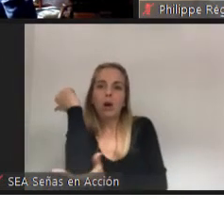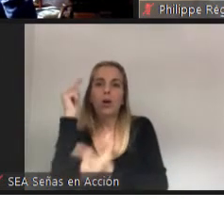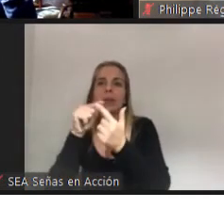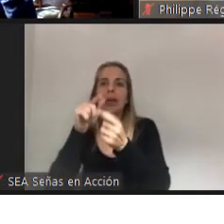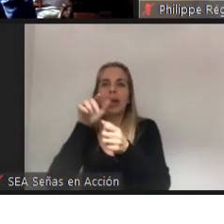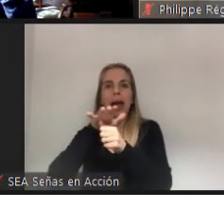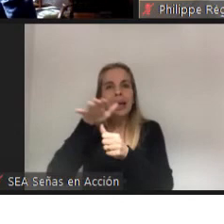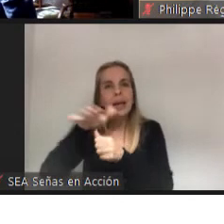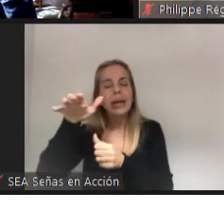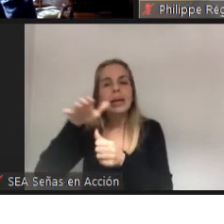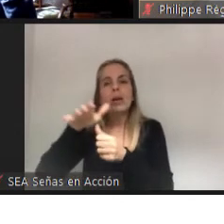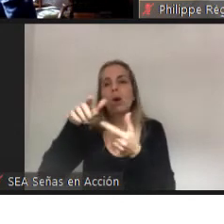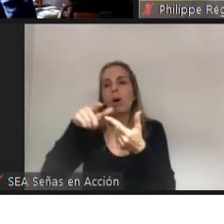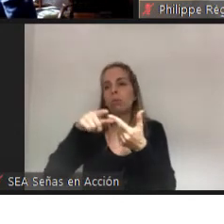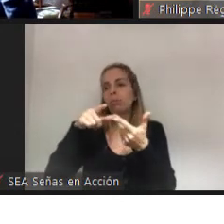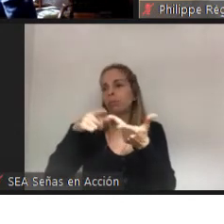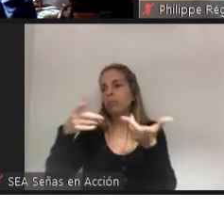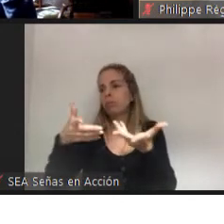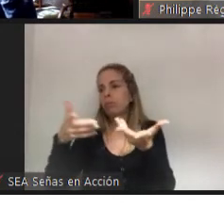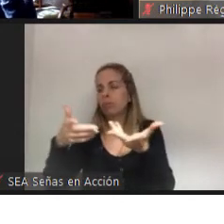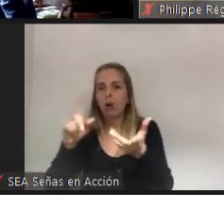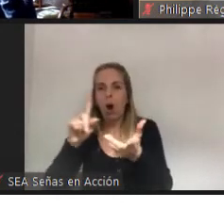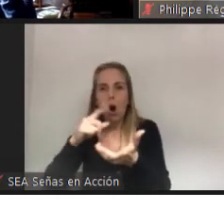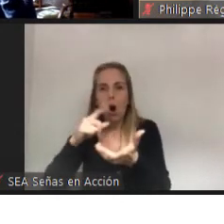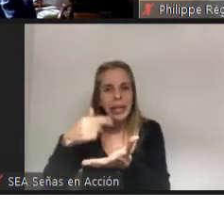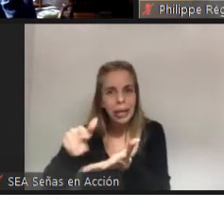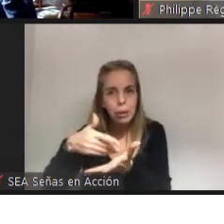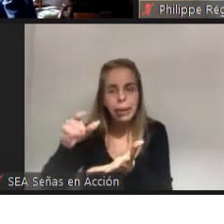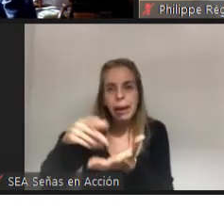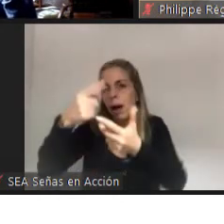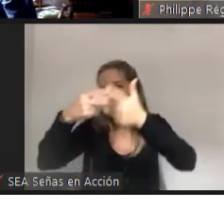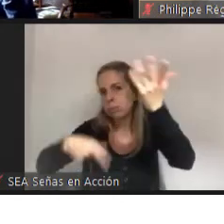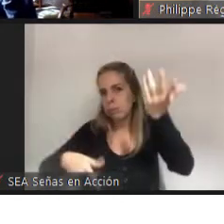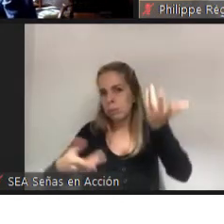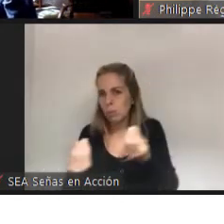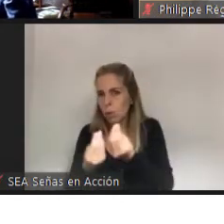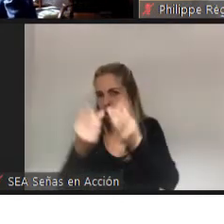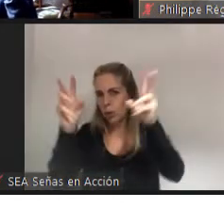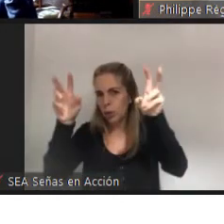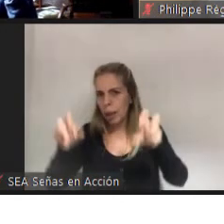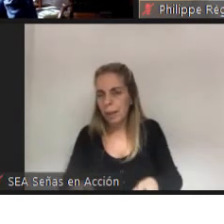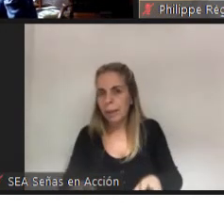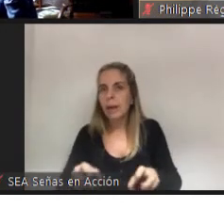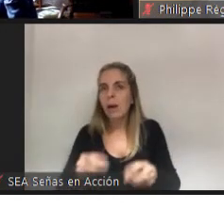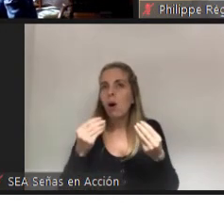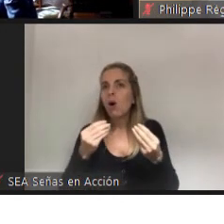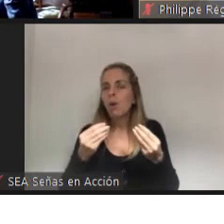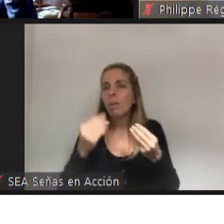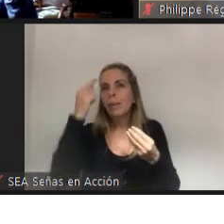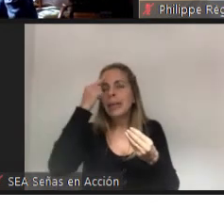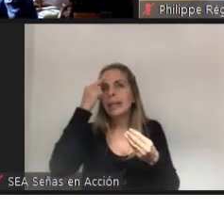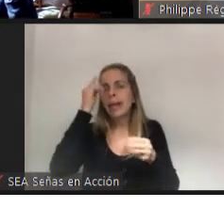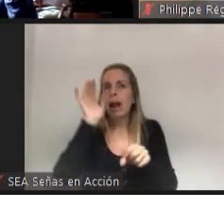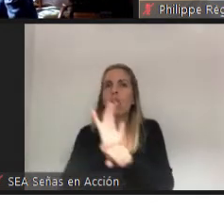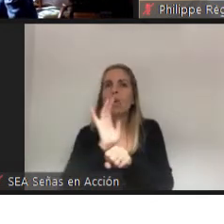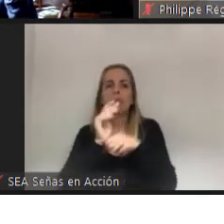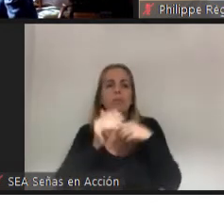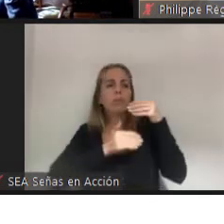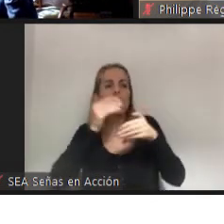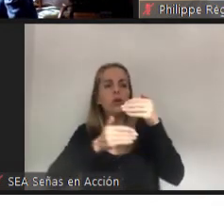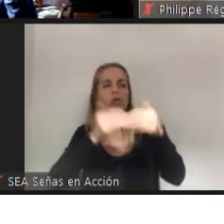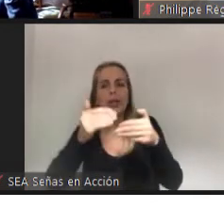terms of gender, and in terms of ethnicity and racial notions. That is how we can think